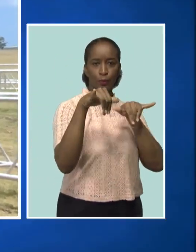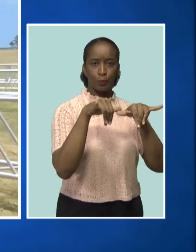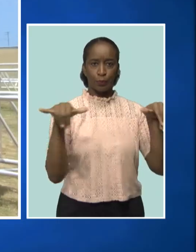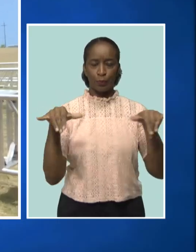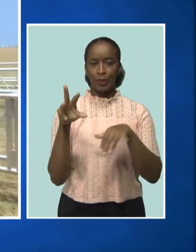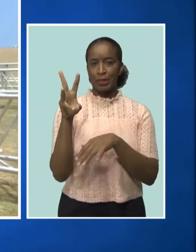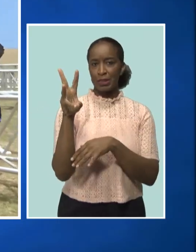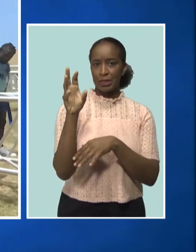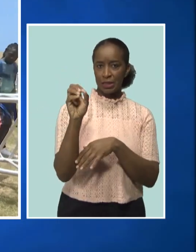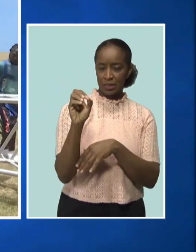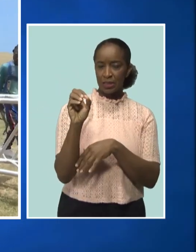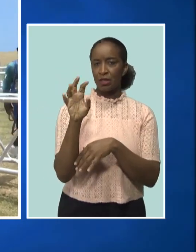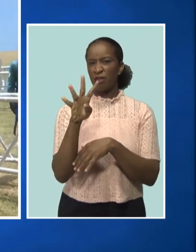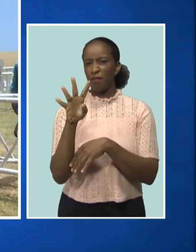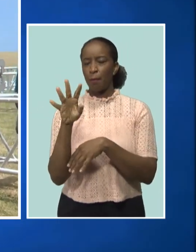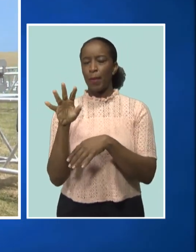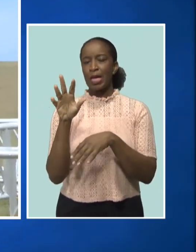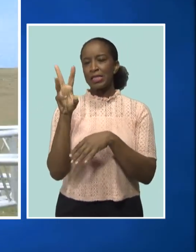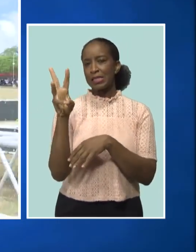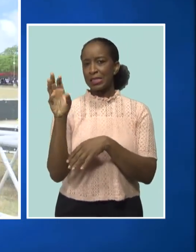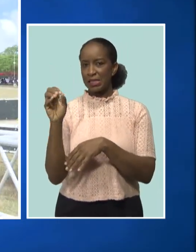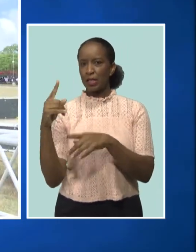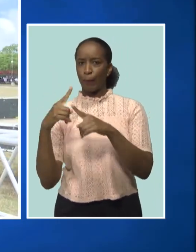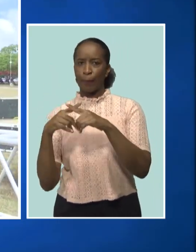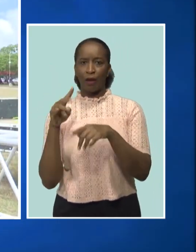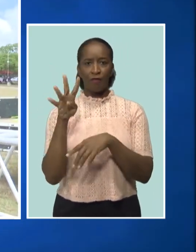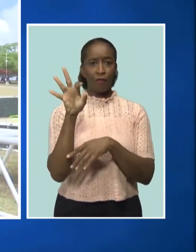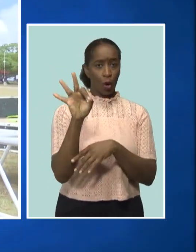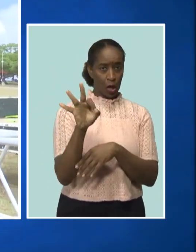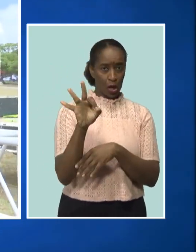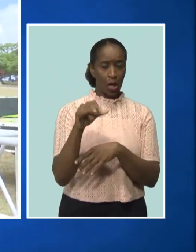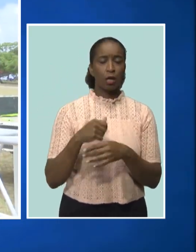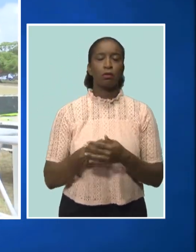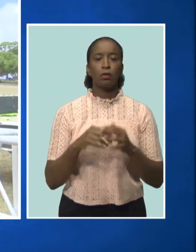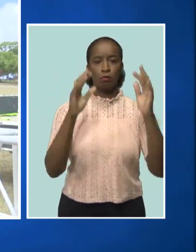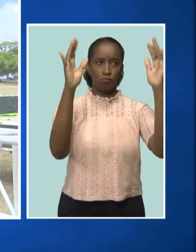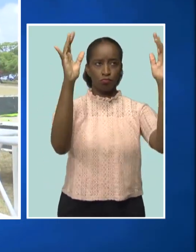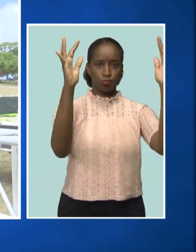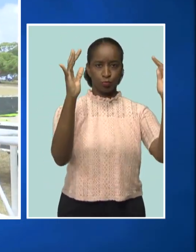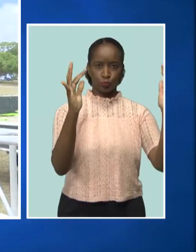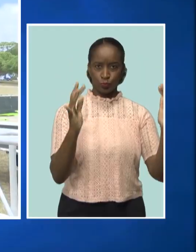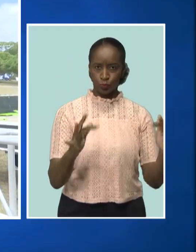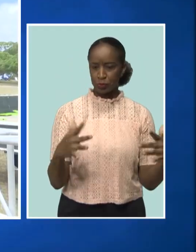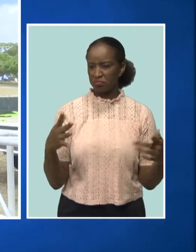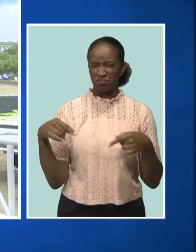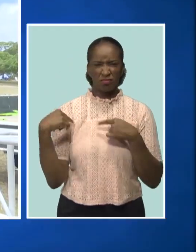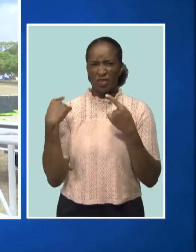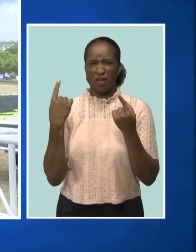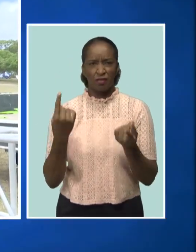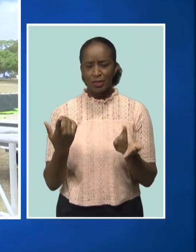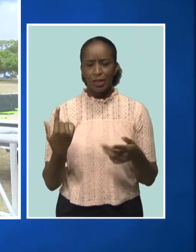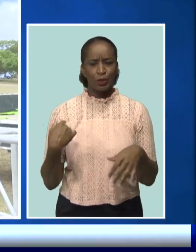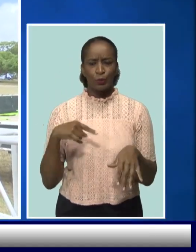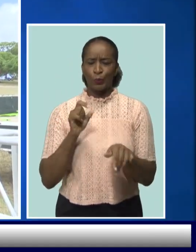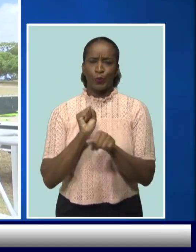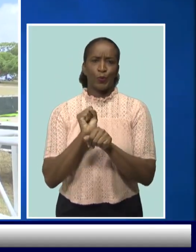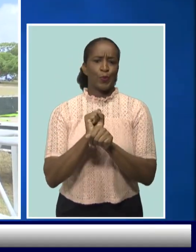until completion. We've been doing this for a couple of years now, and I guess we perfect our craft to the point